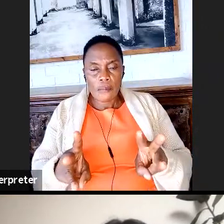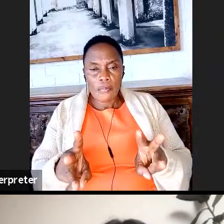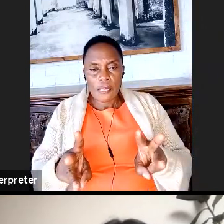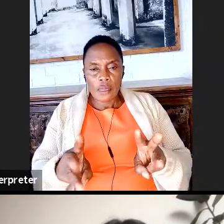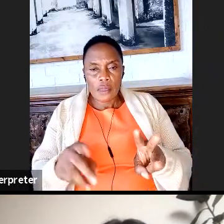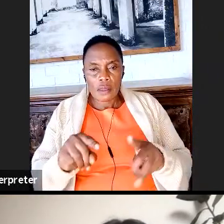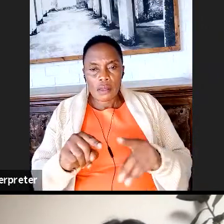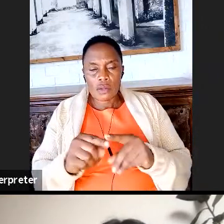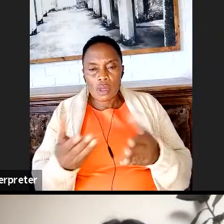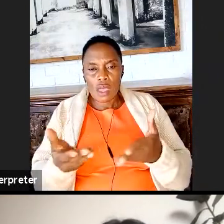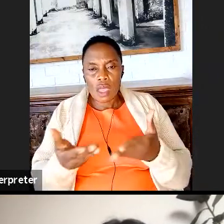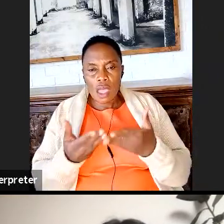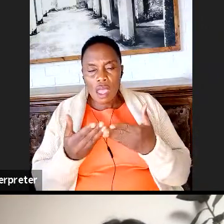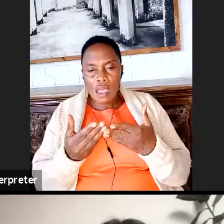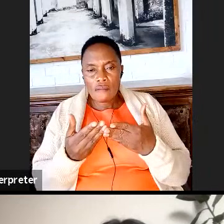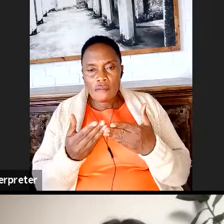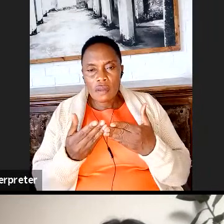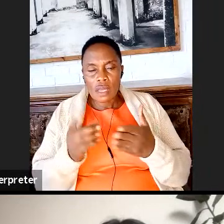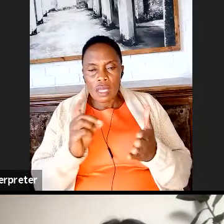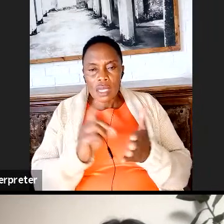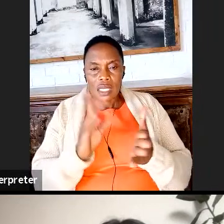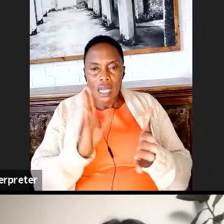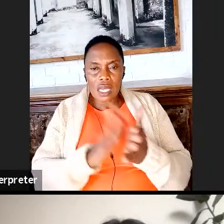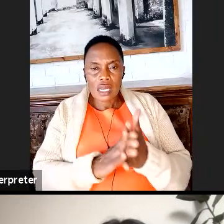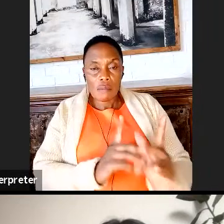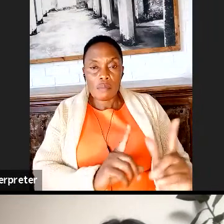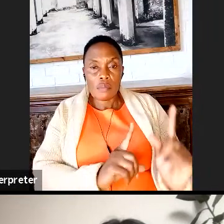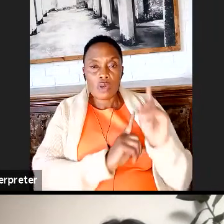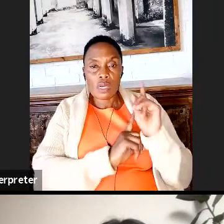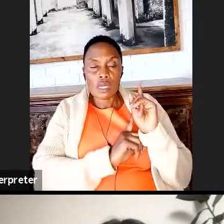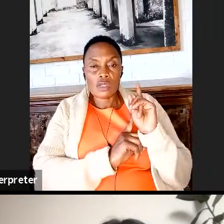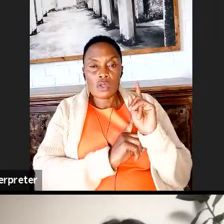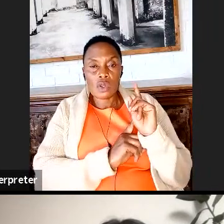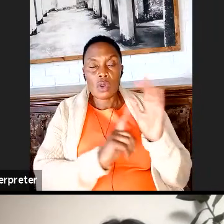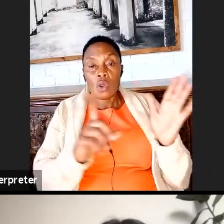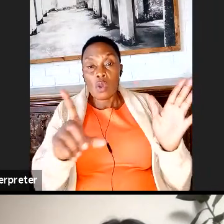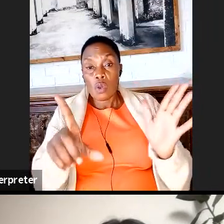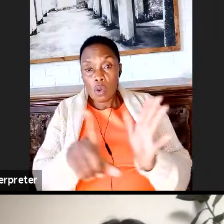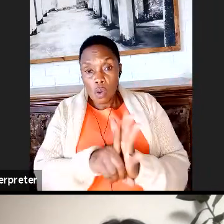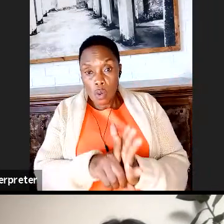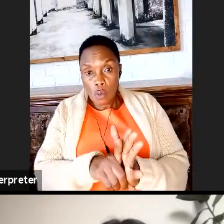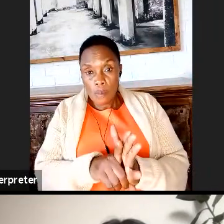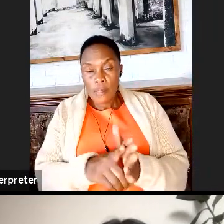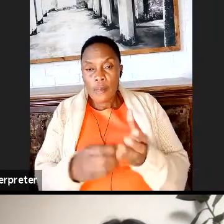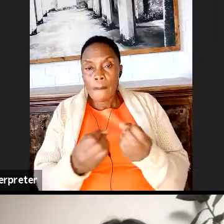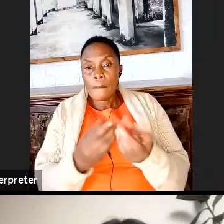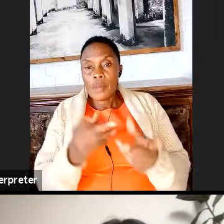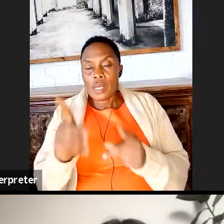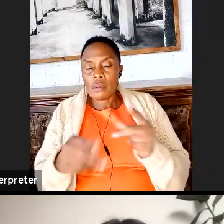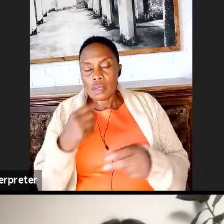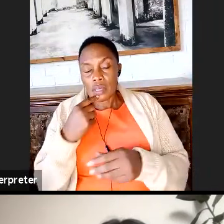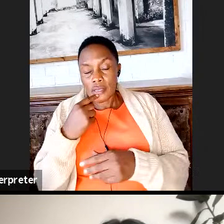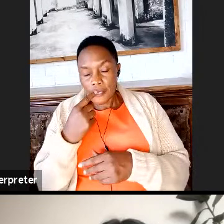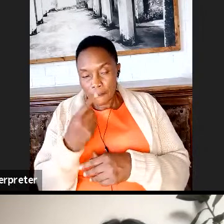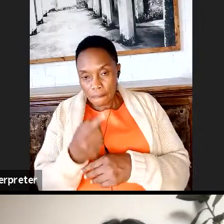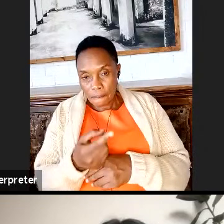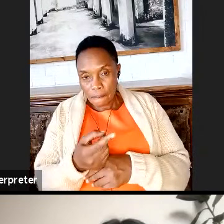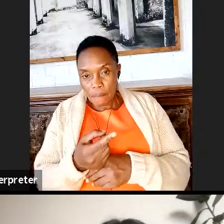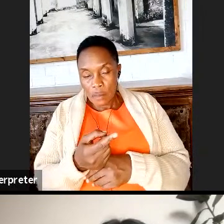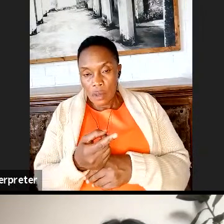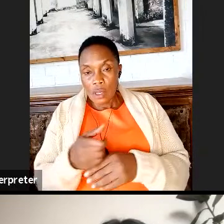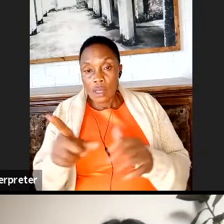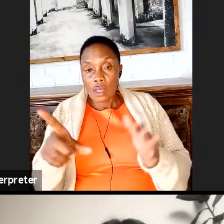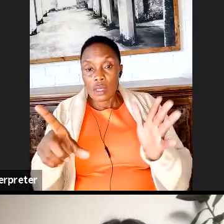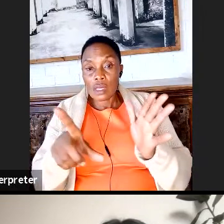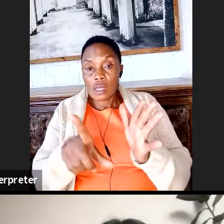having a data protection law. Many people agree that where cybersecurity bills and laws tend